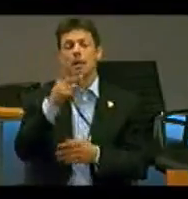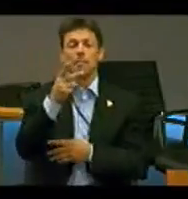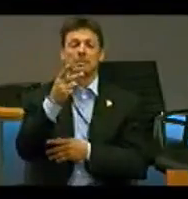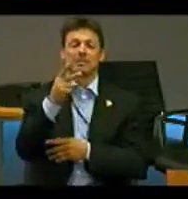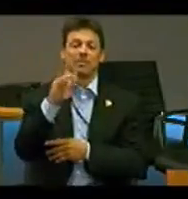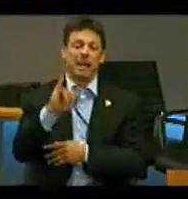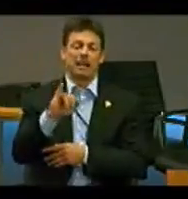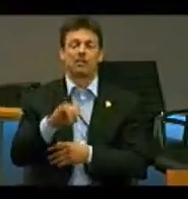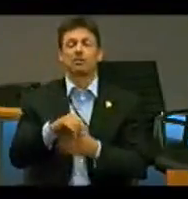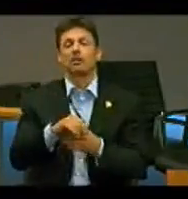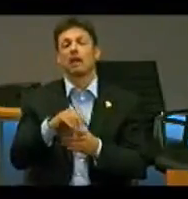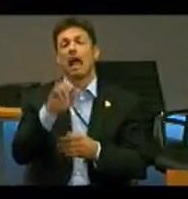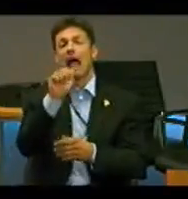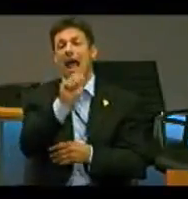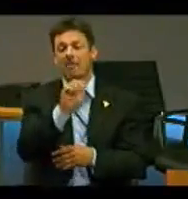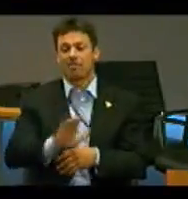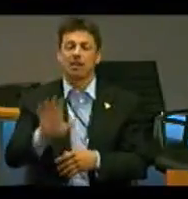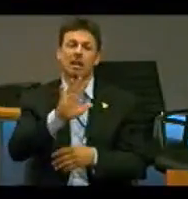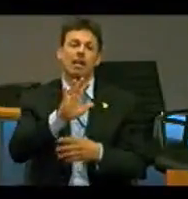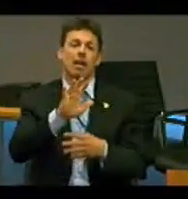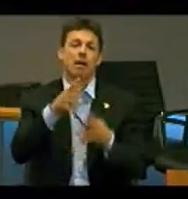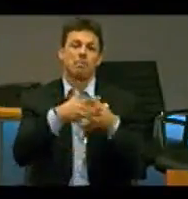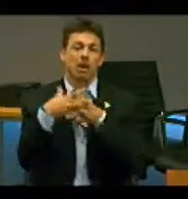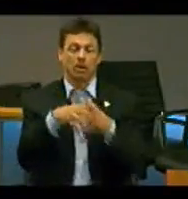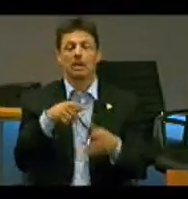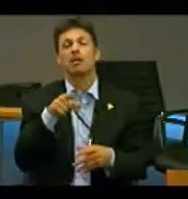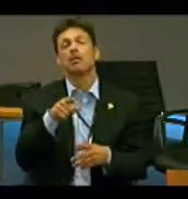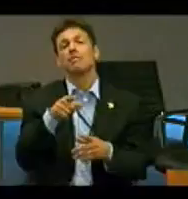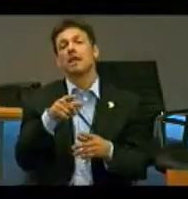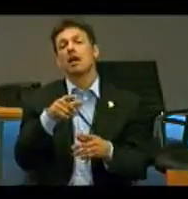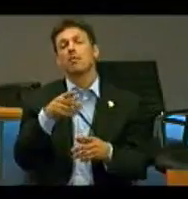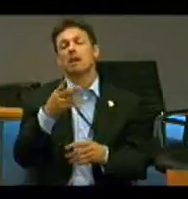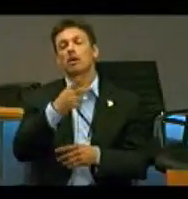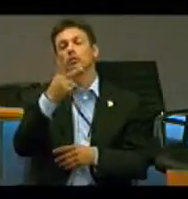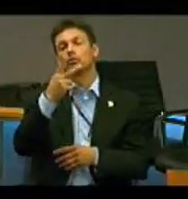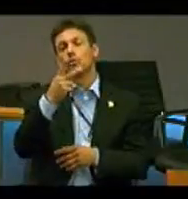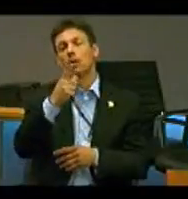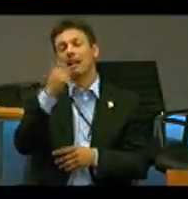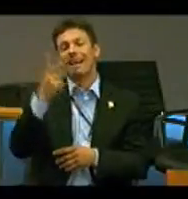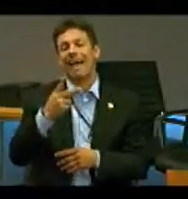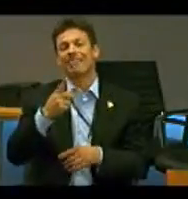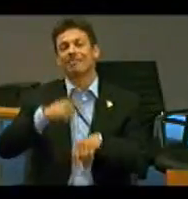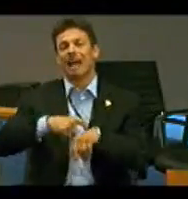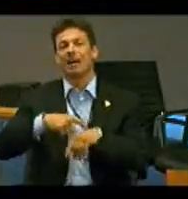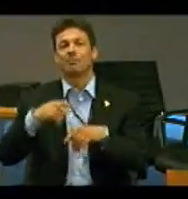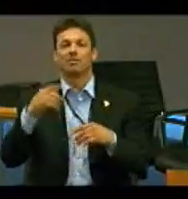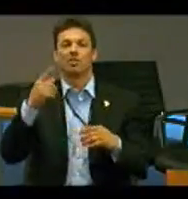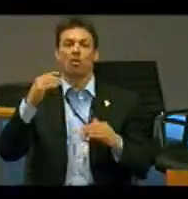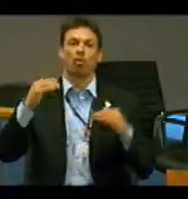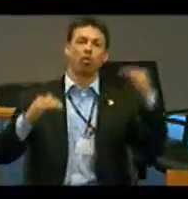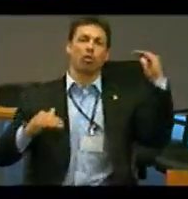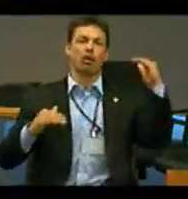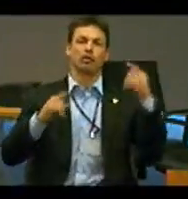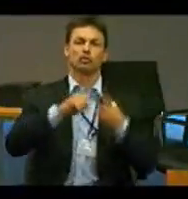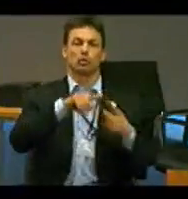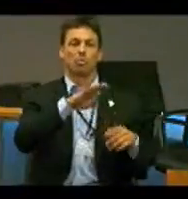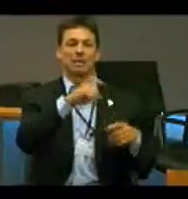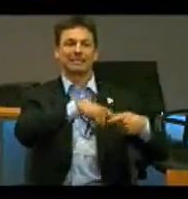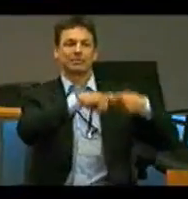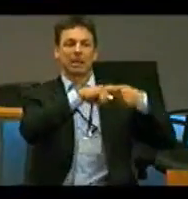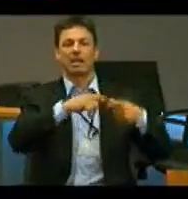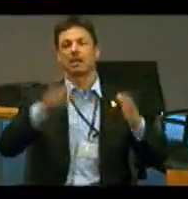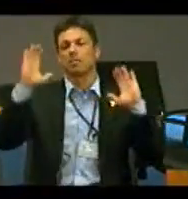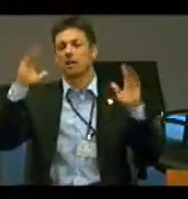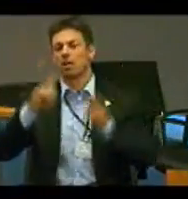African American boys with disabilities are approximately 2.5 times as likely to be suspended as Caucasian boys